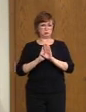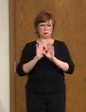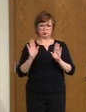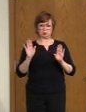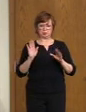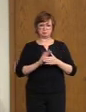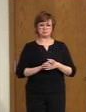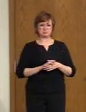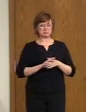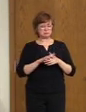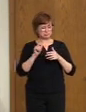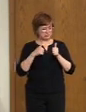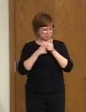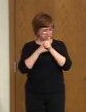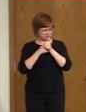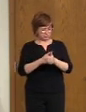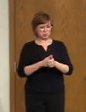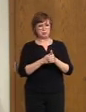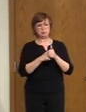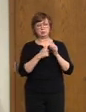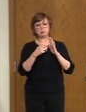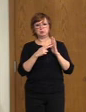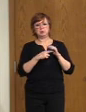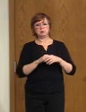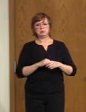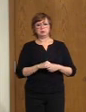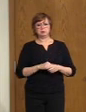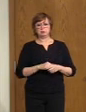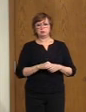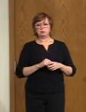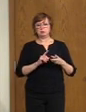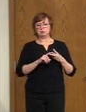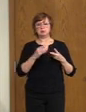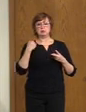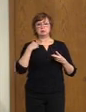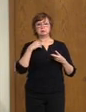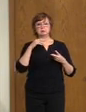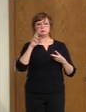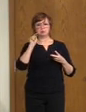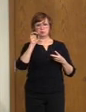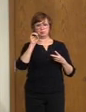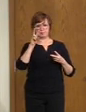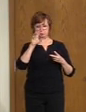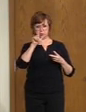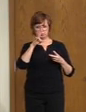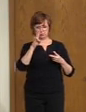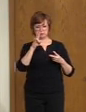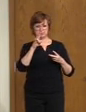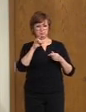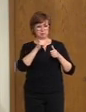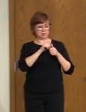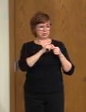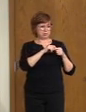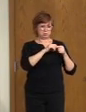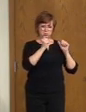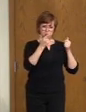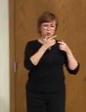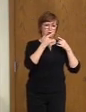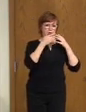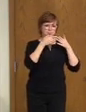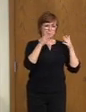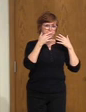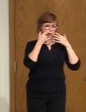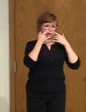because, with all the restrictions we have in place from the 27th of November, universal mask use, the slowdown